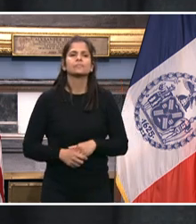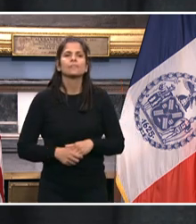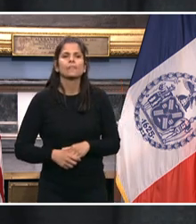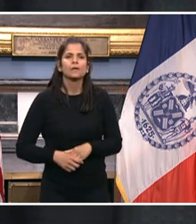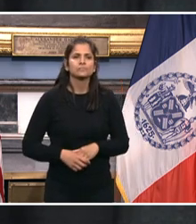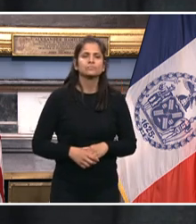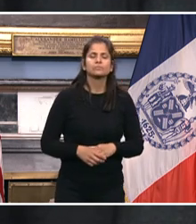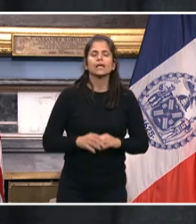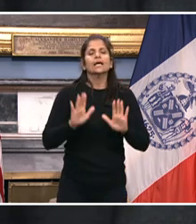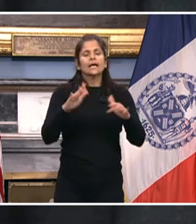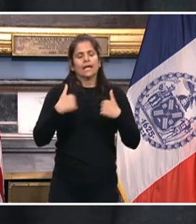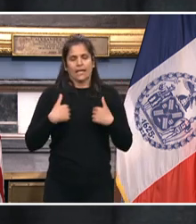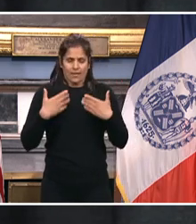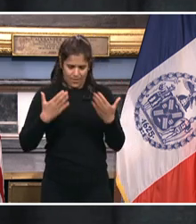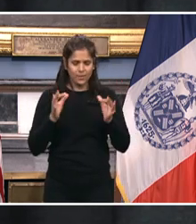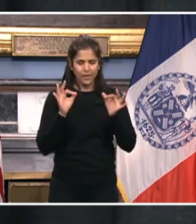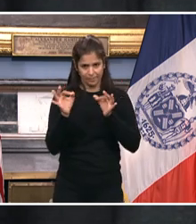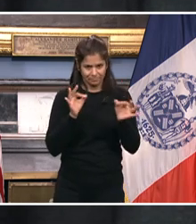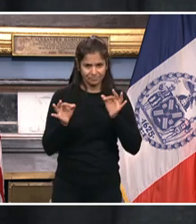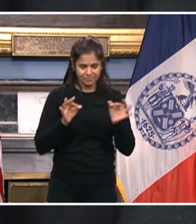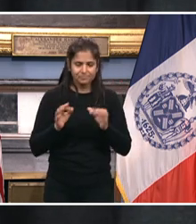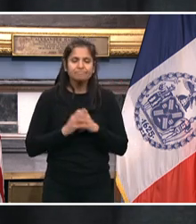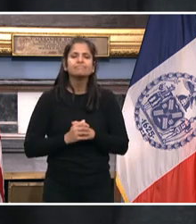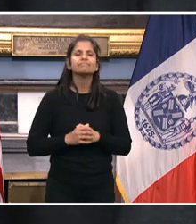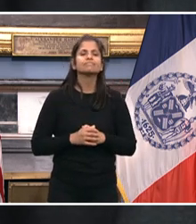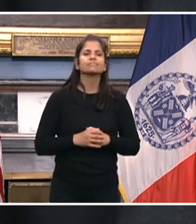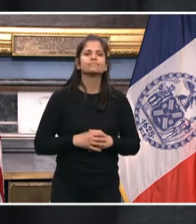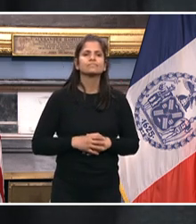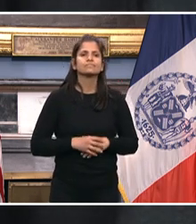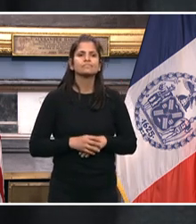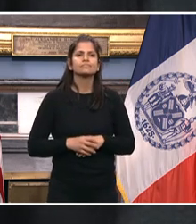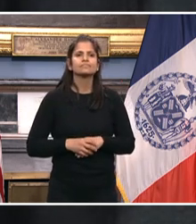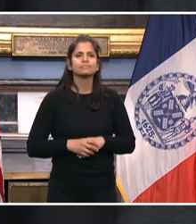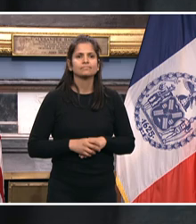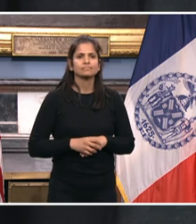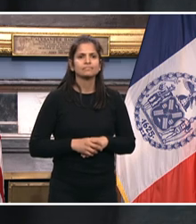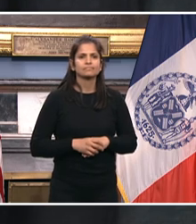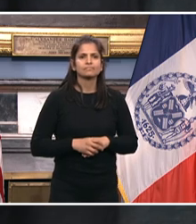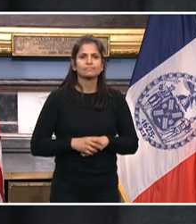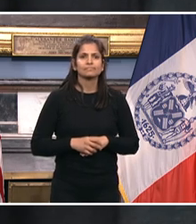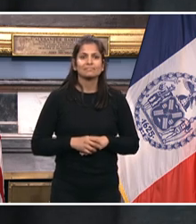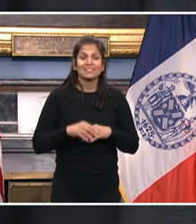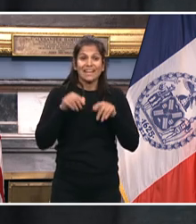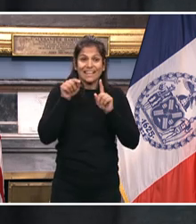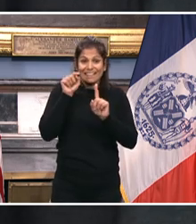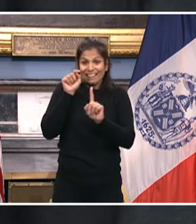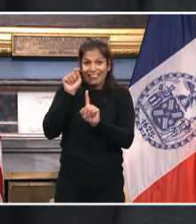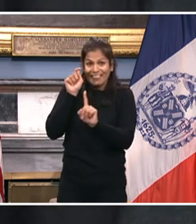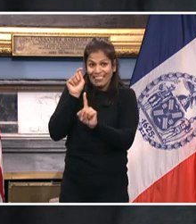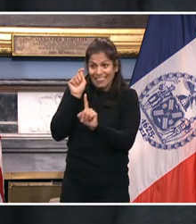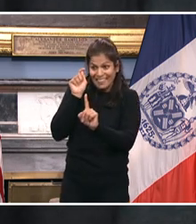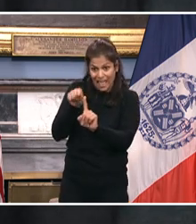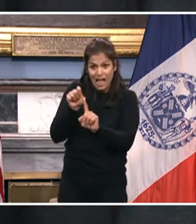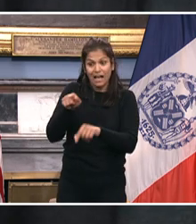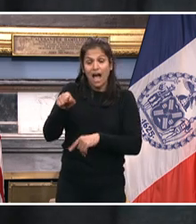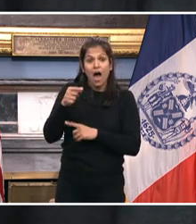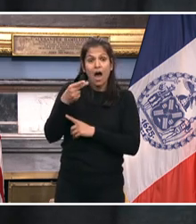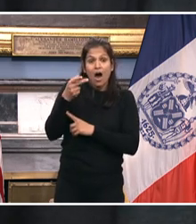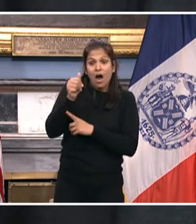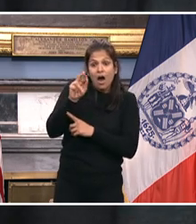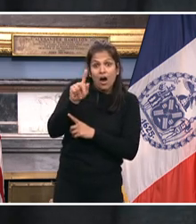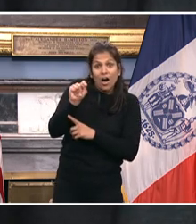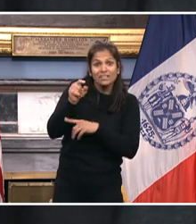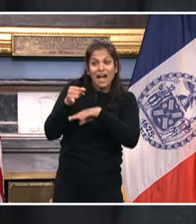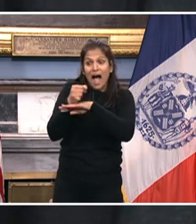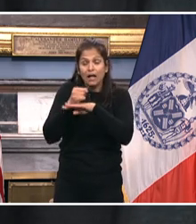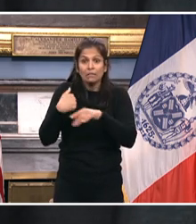Again, here's the bottom line. And again, this is a topic I'm not going to be able to dwell on with you guys. There's other people who can give you more detail, and we